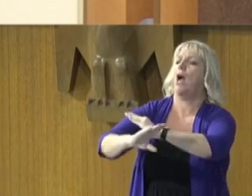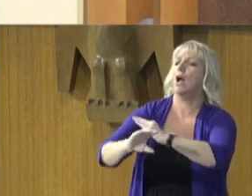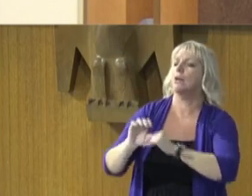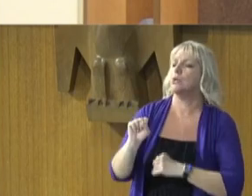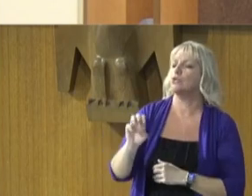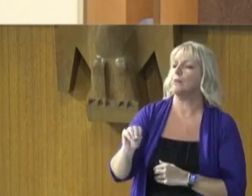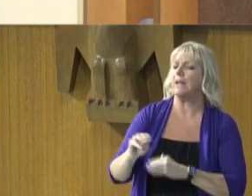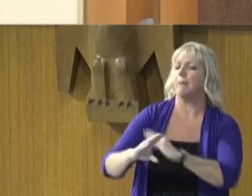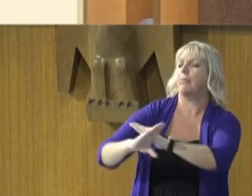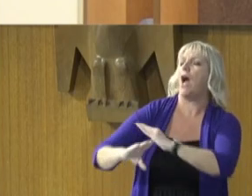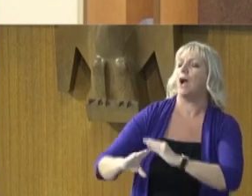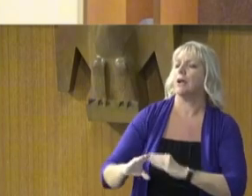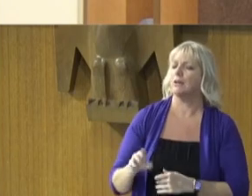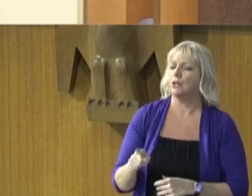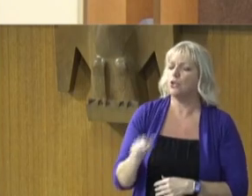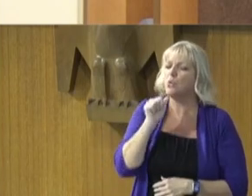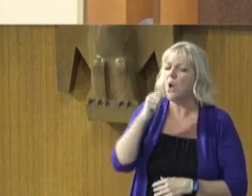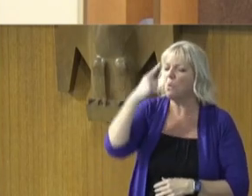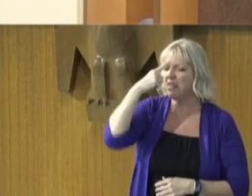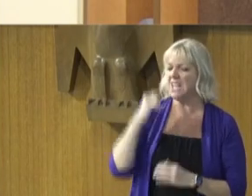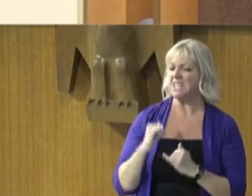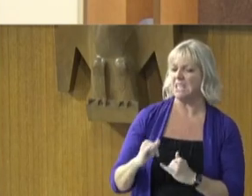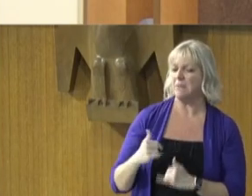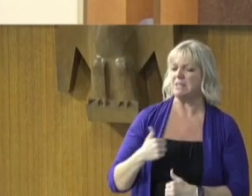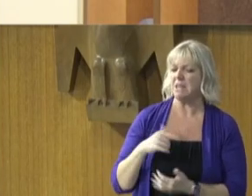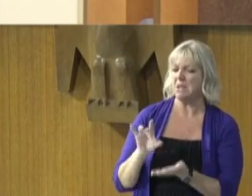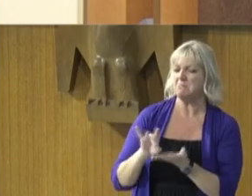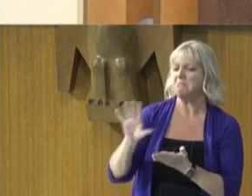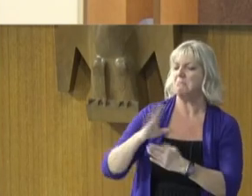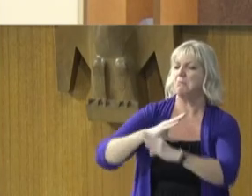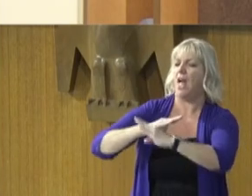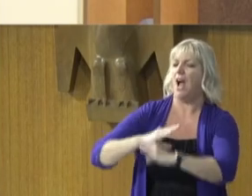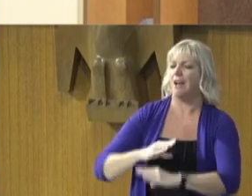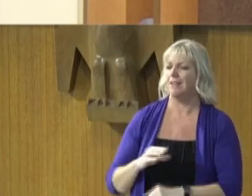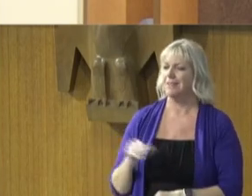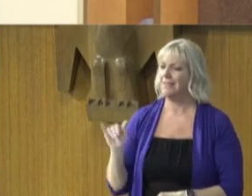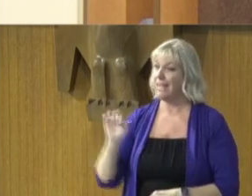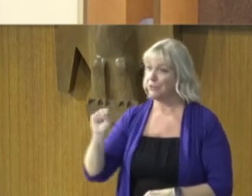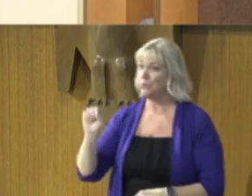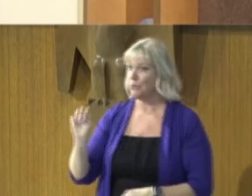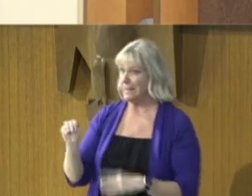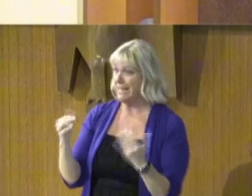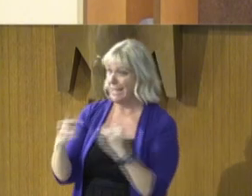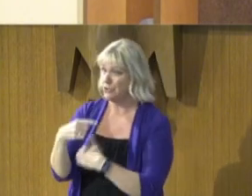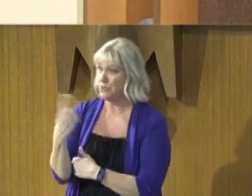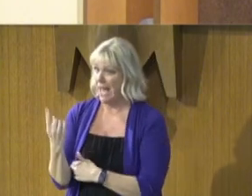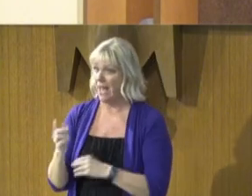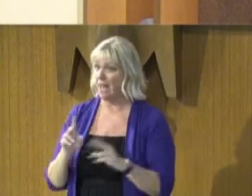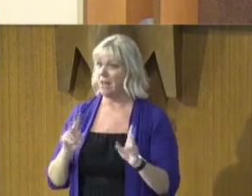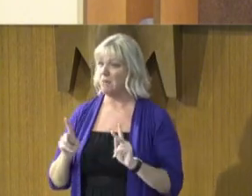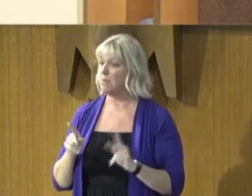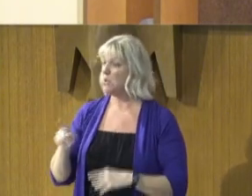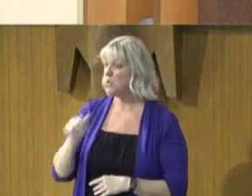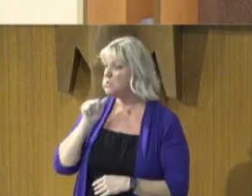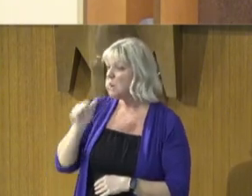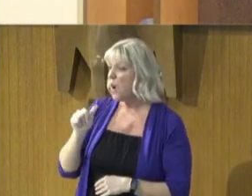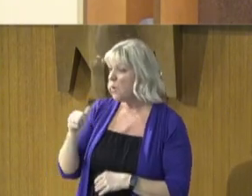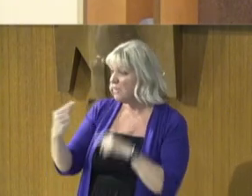media channels as soon as possible. I'm going to let you in on a little secret about being a